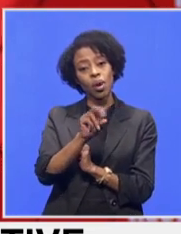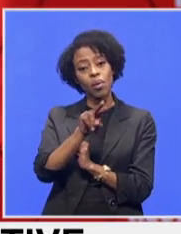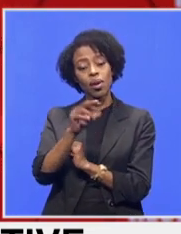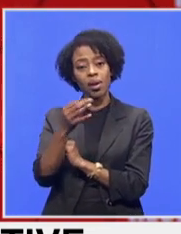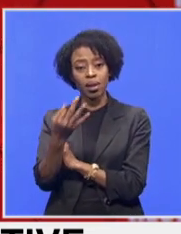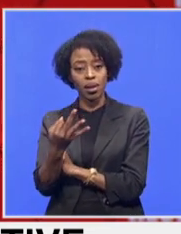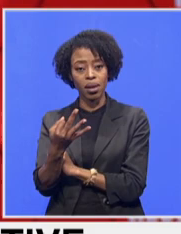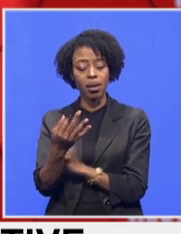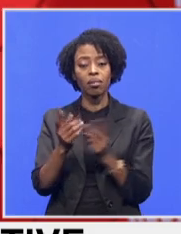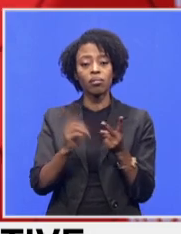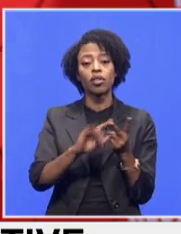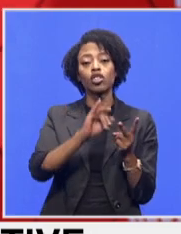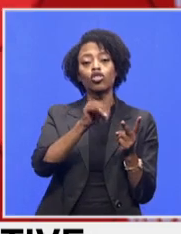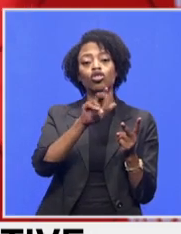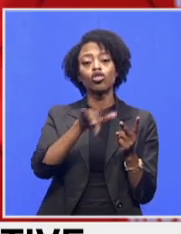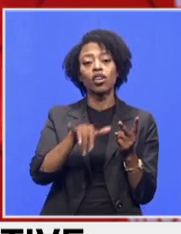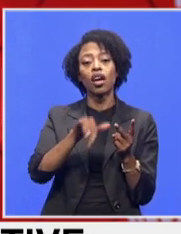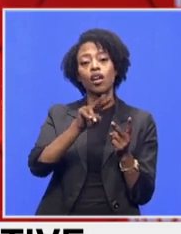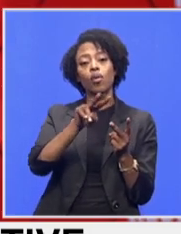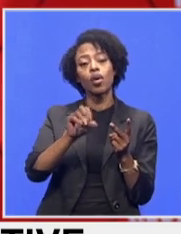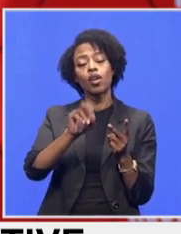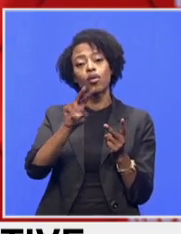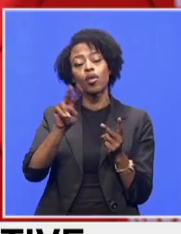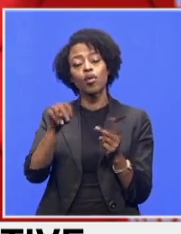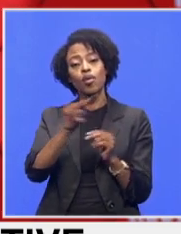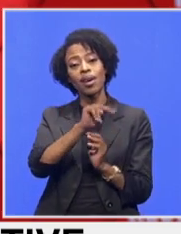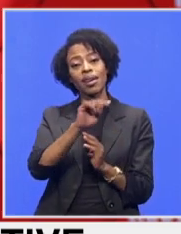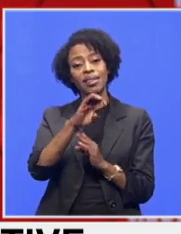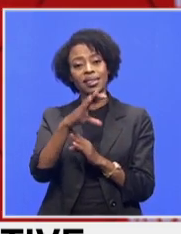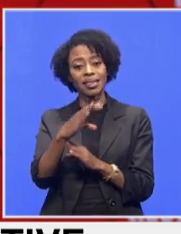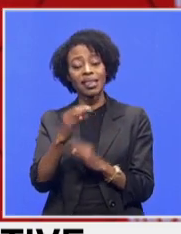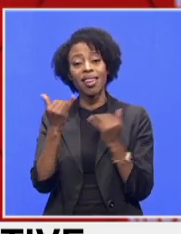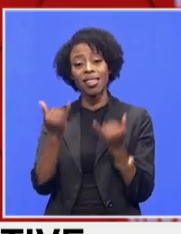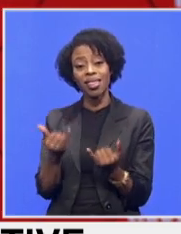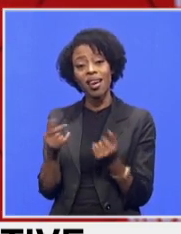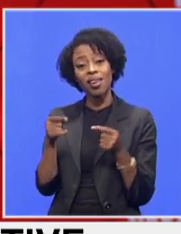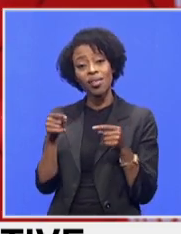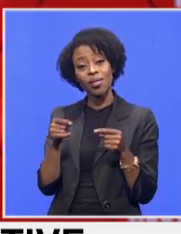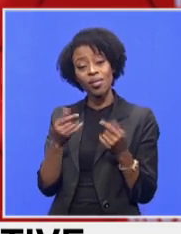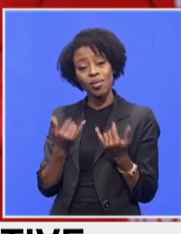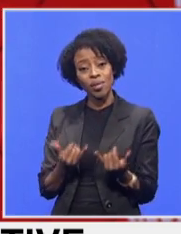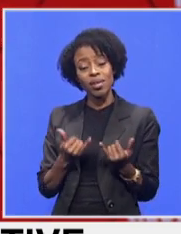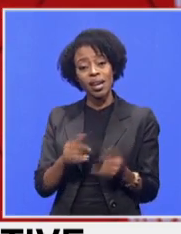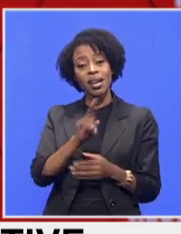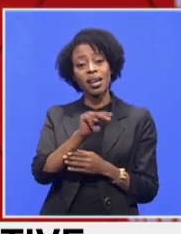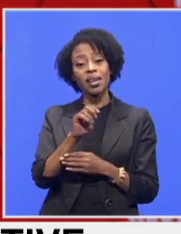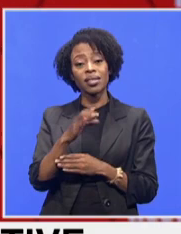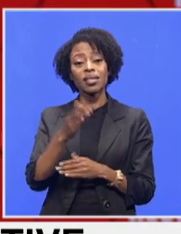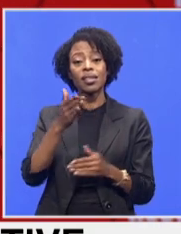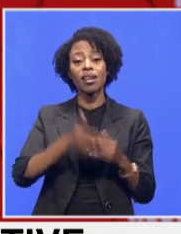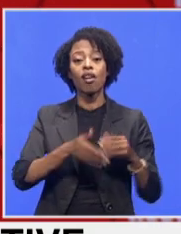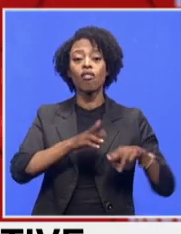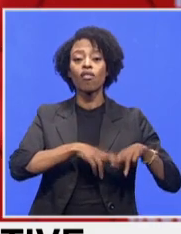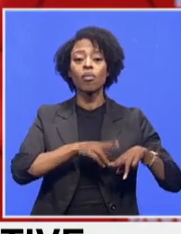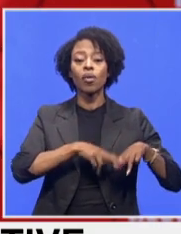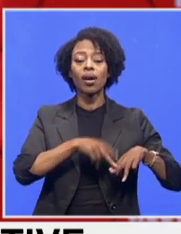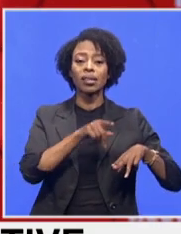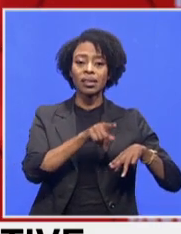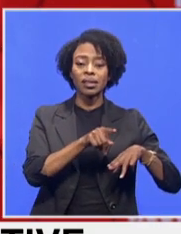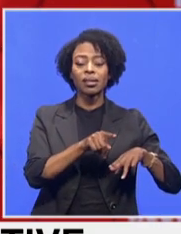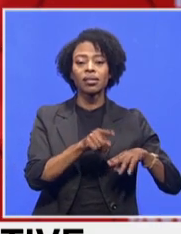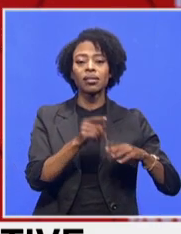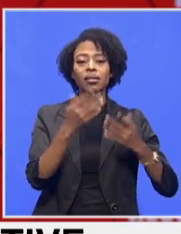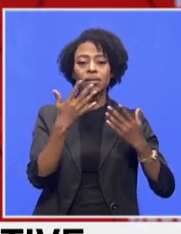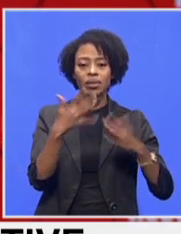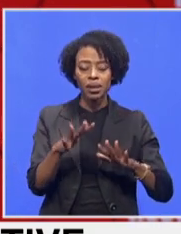May 2023, the July 2022 NEC, and now this NEC at the end of February, has